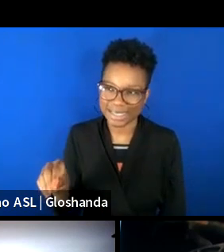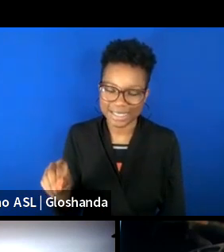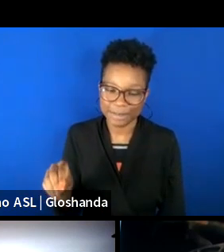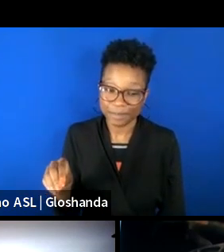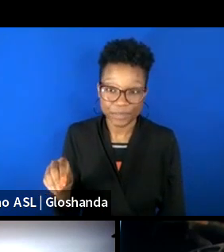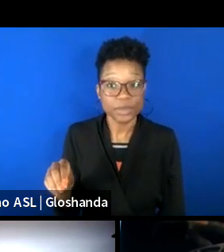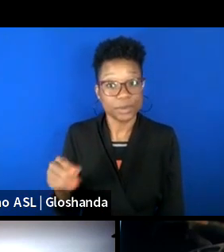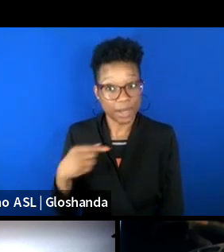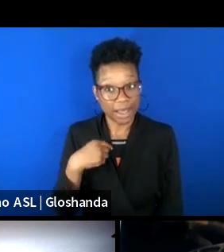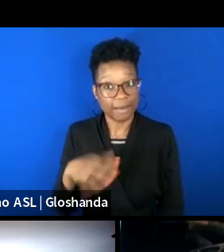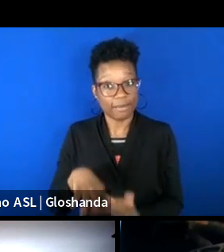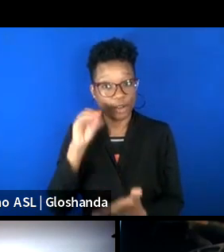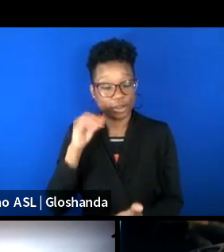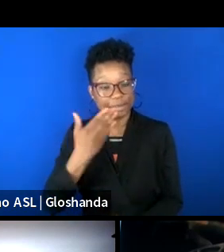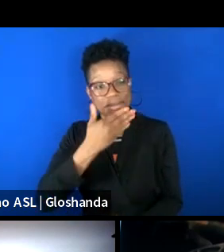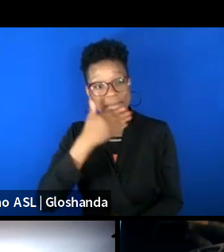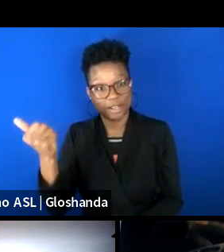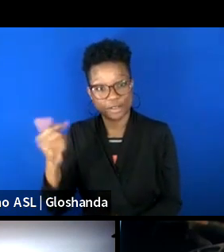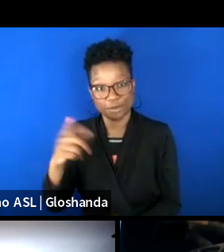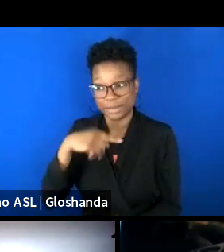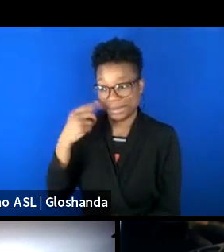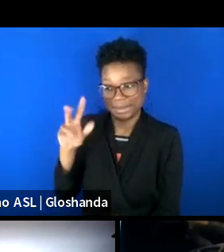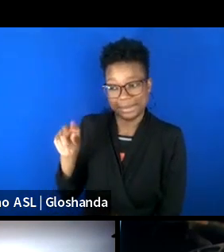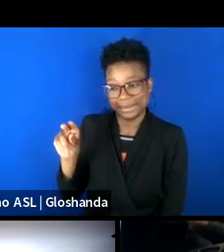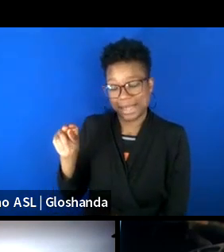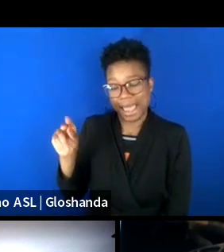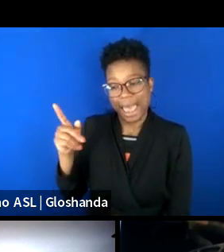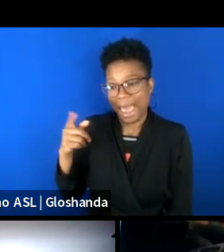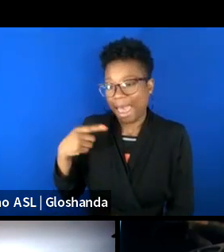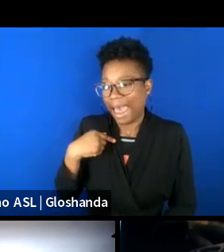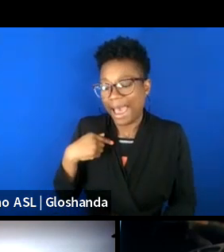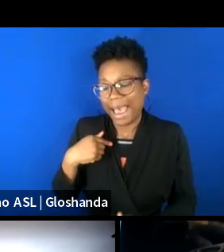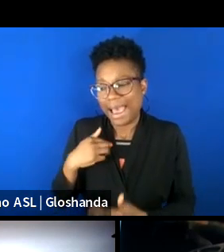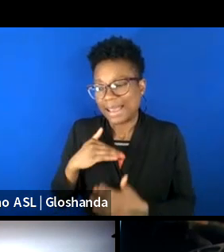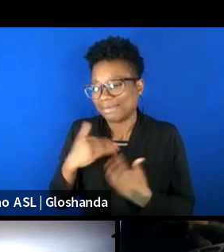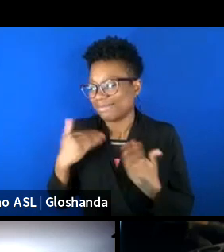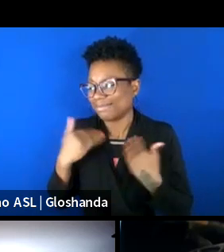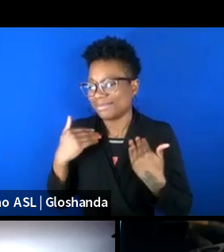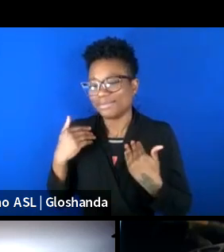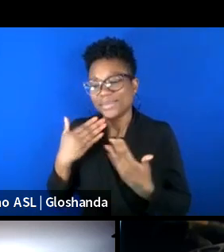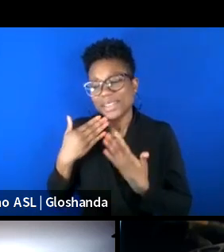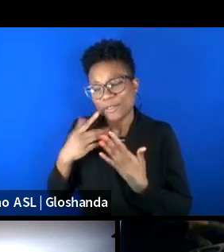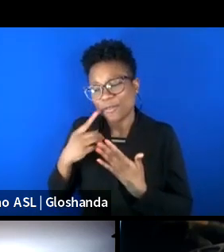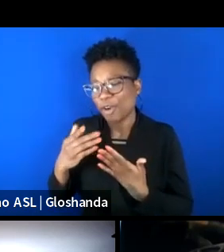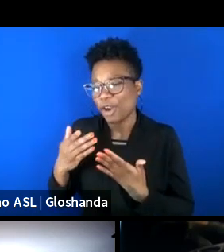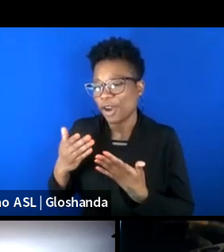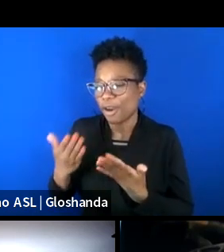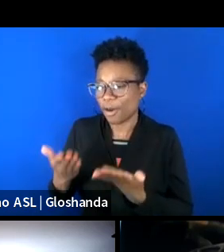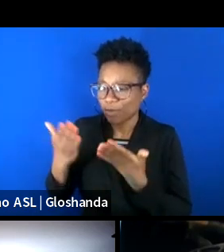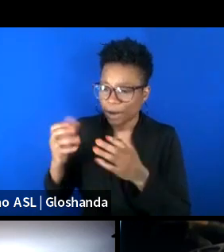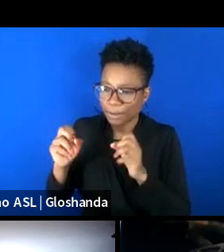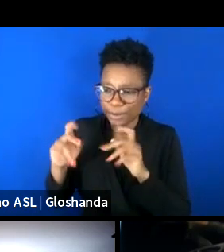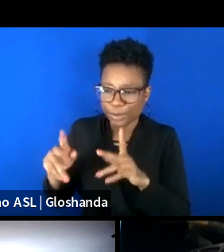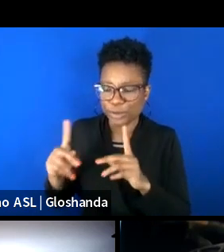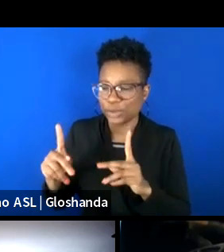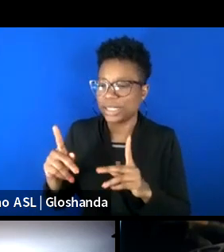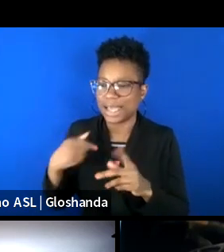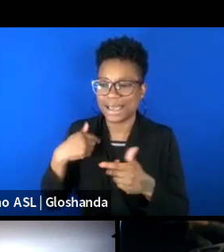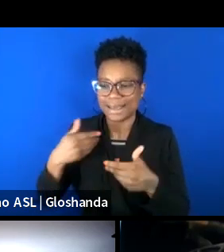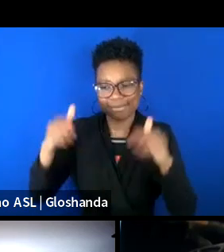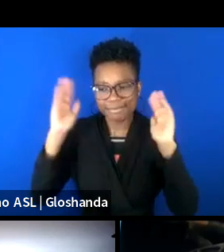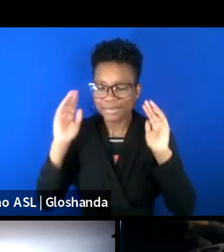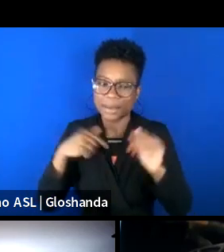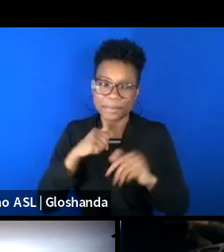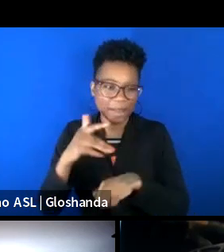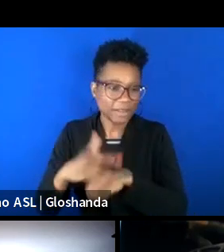no, I'm tapped out. Thank you for offering me this opportunity, but I'm not available right now. And make sure that you take care of yourself and